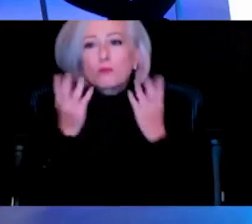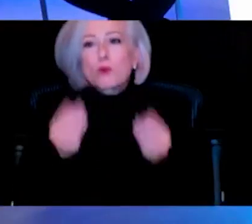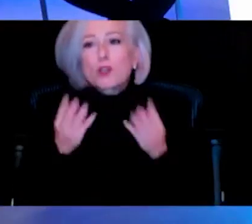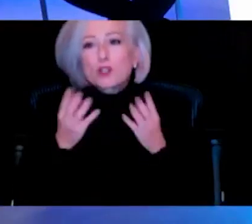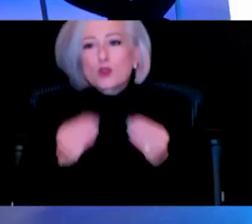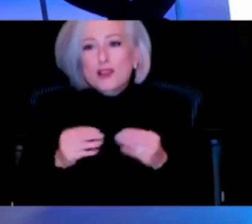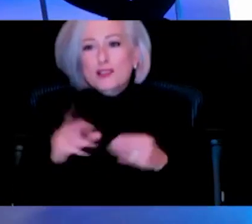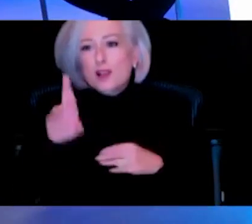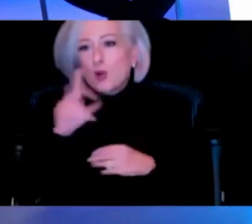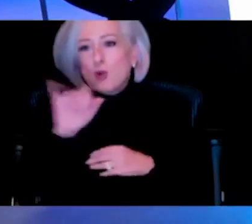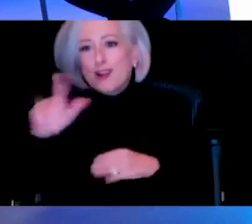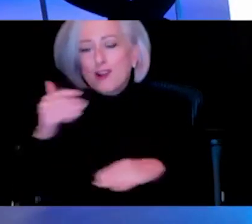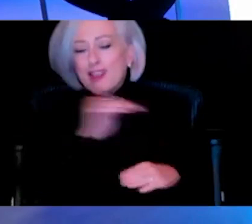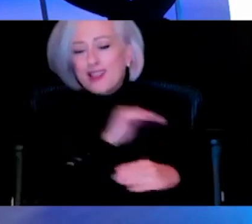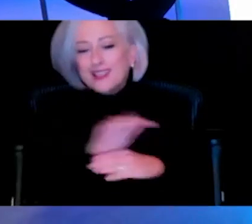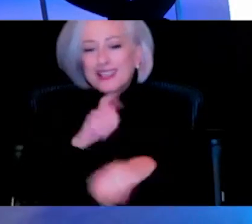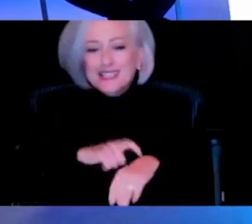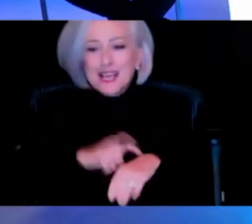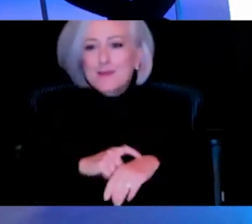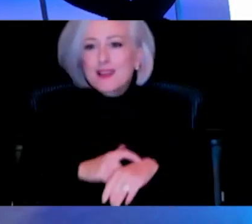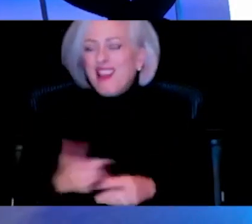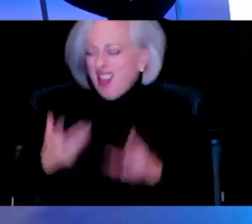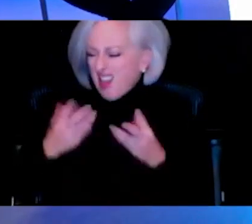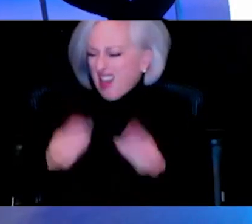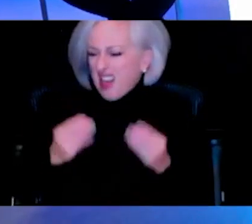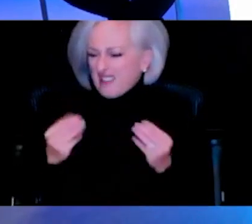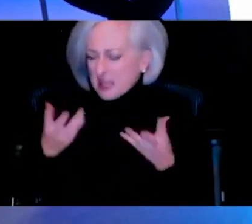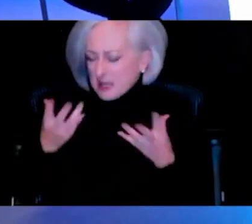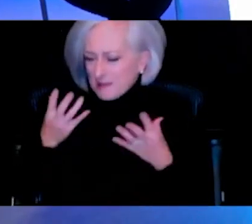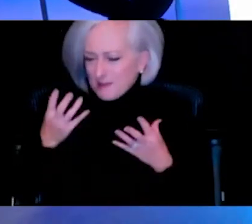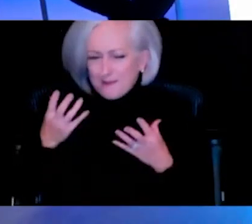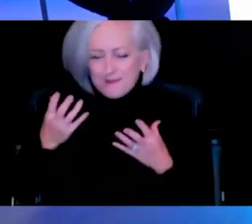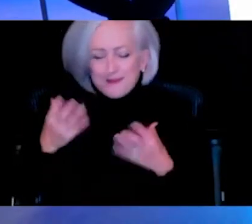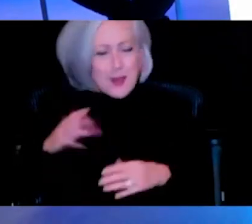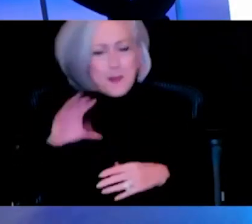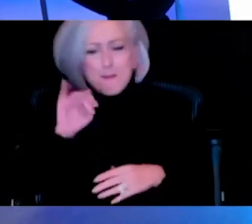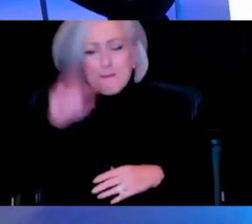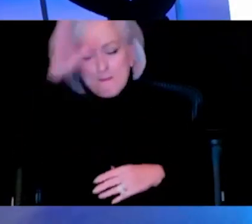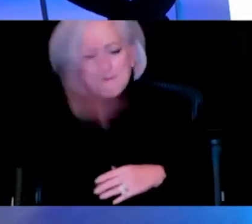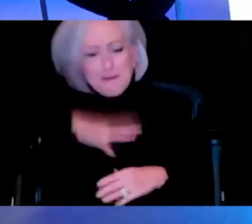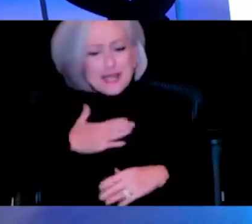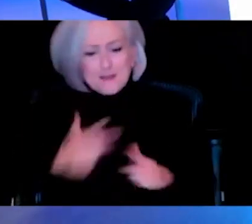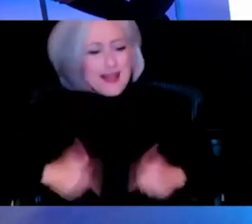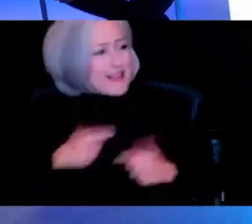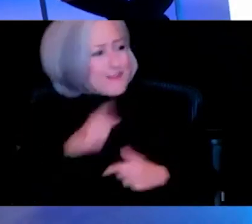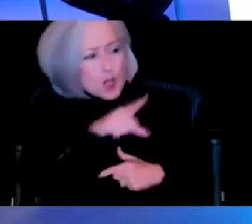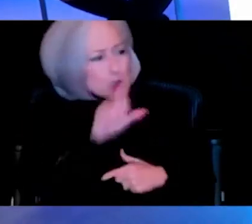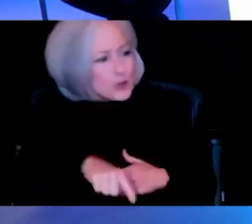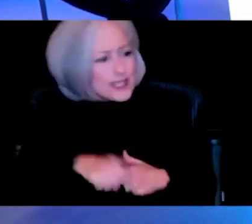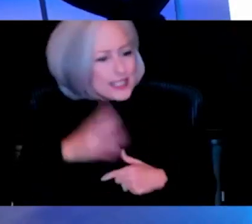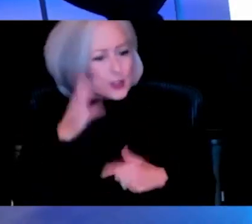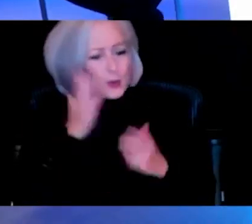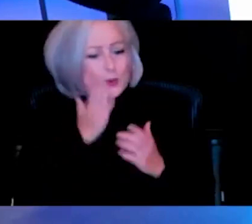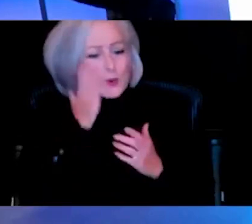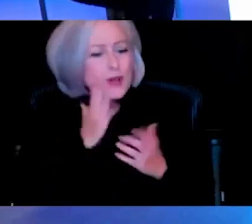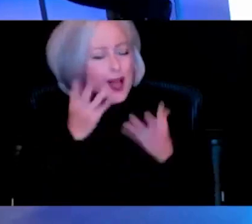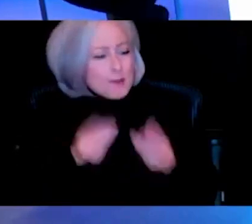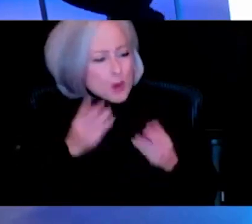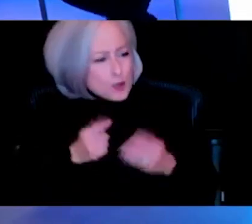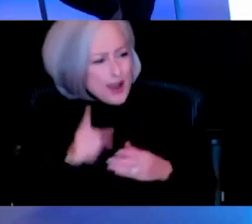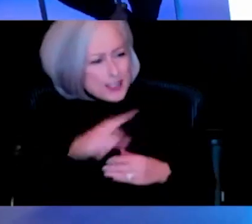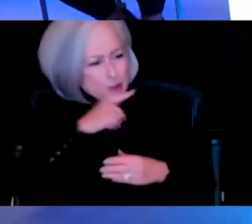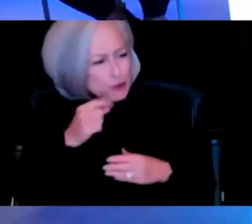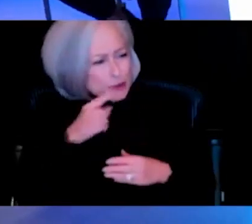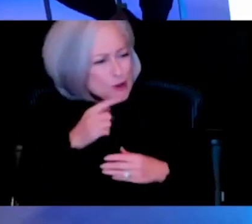you moisturized? I mean, do men really do that? I always say that. The men in my life, I'm like, you've got to moisturize. You're all ashy and dry. Does that really help? And it's